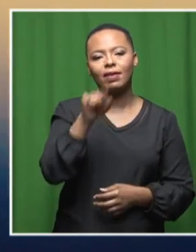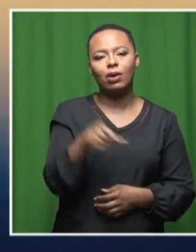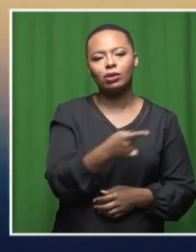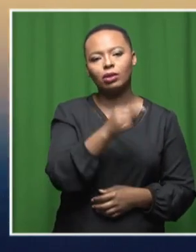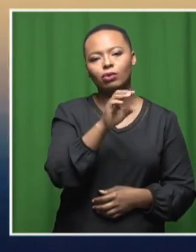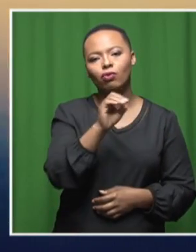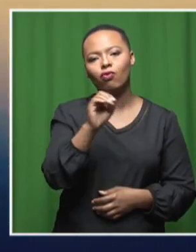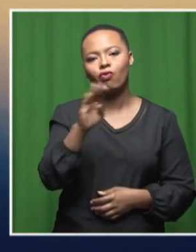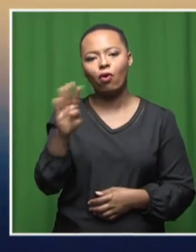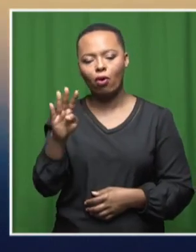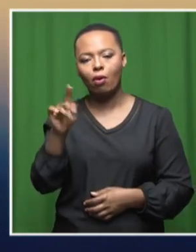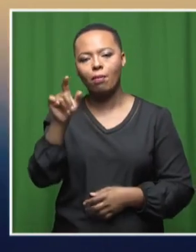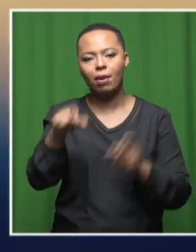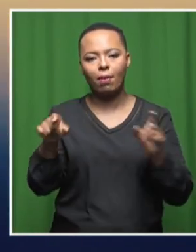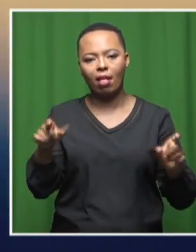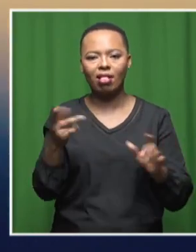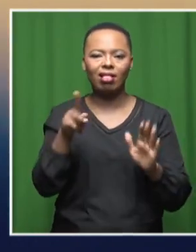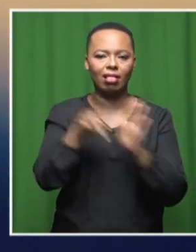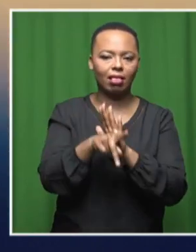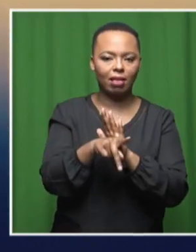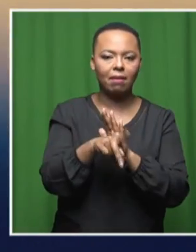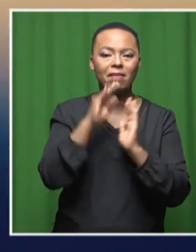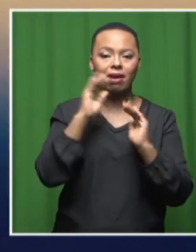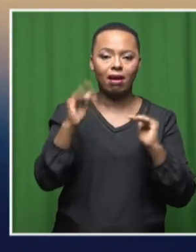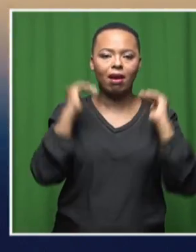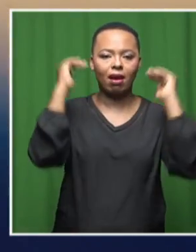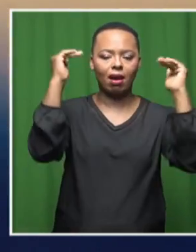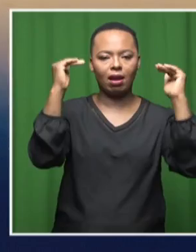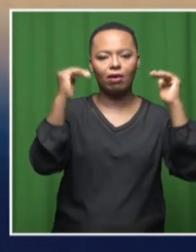7,004 people were killed, which is an increase of